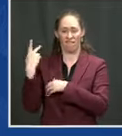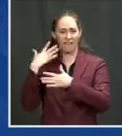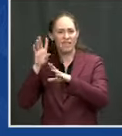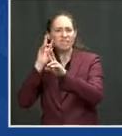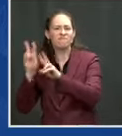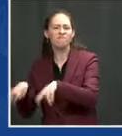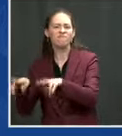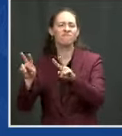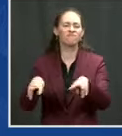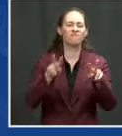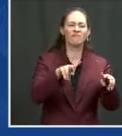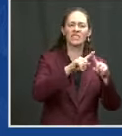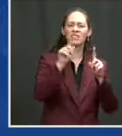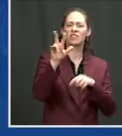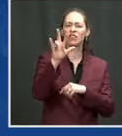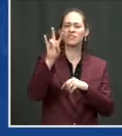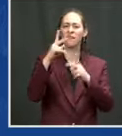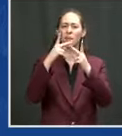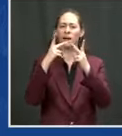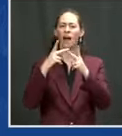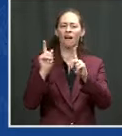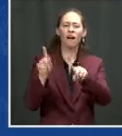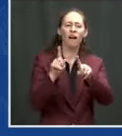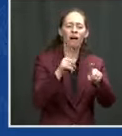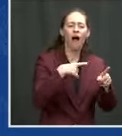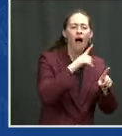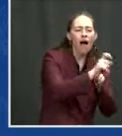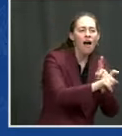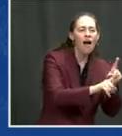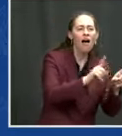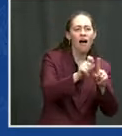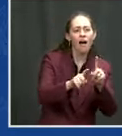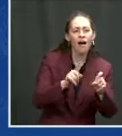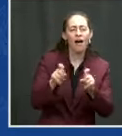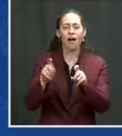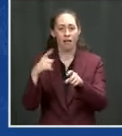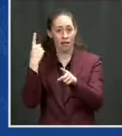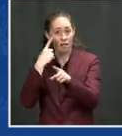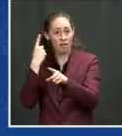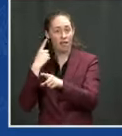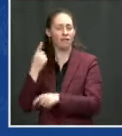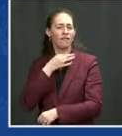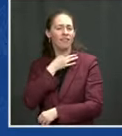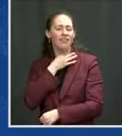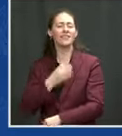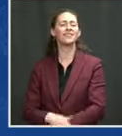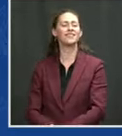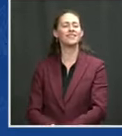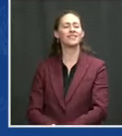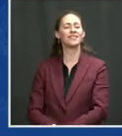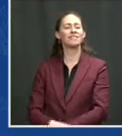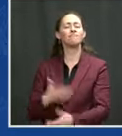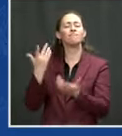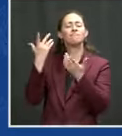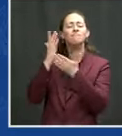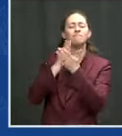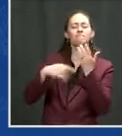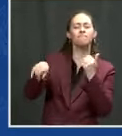And we talk to those who have maybe hesitated in the past. And what you find is that sometimes